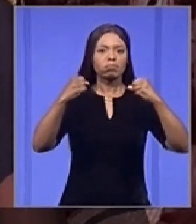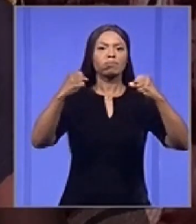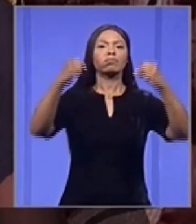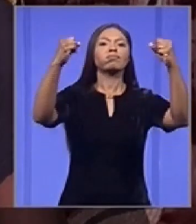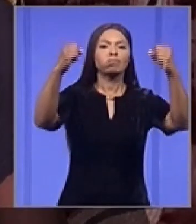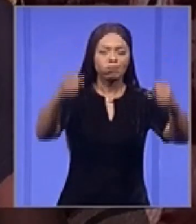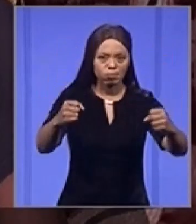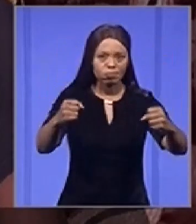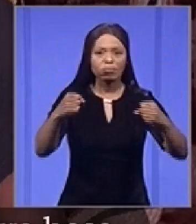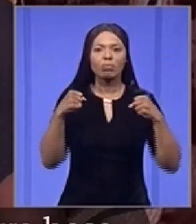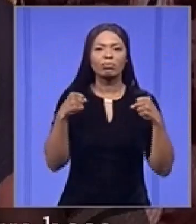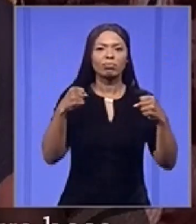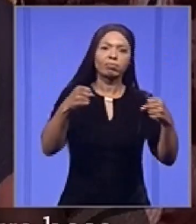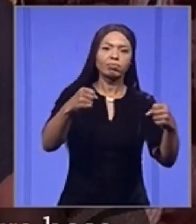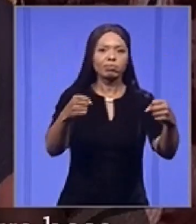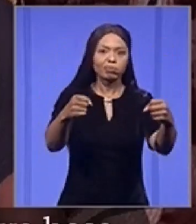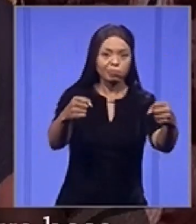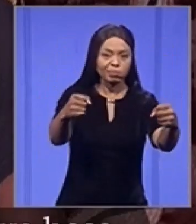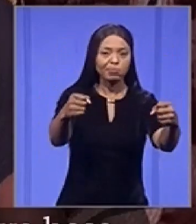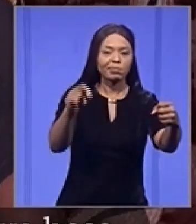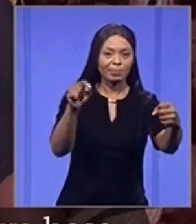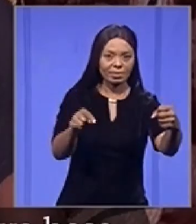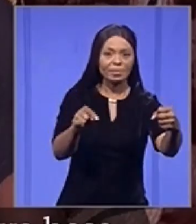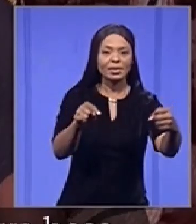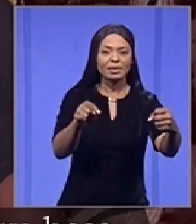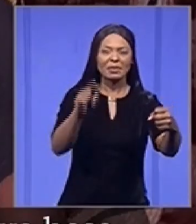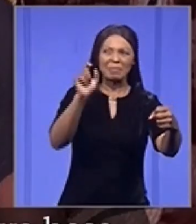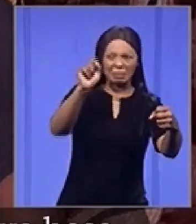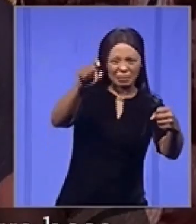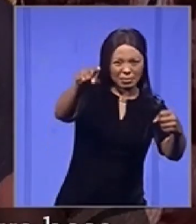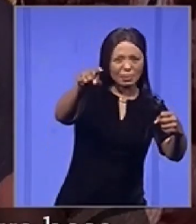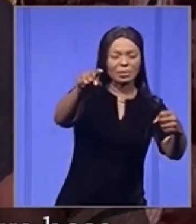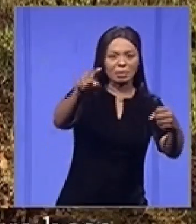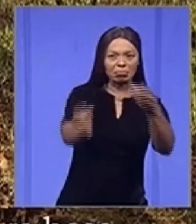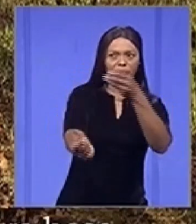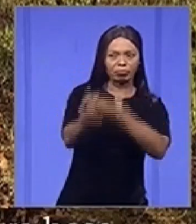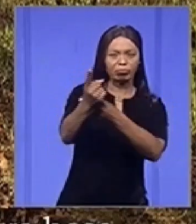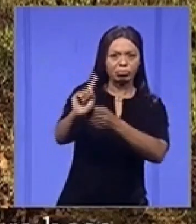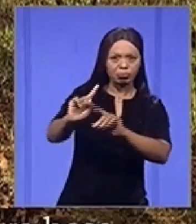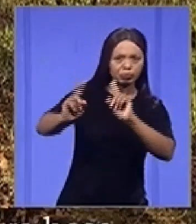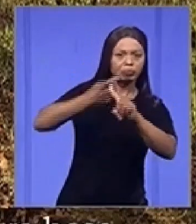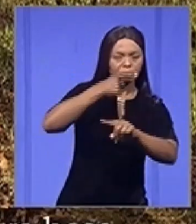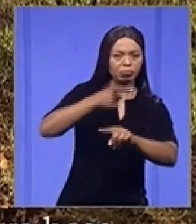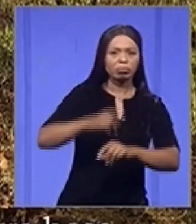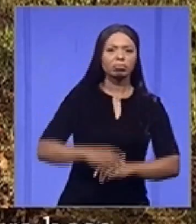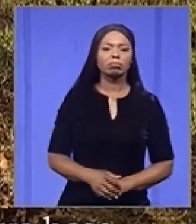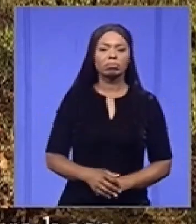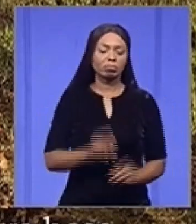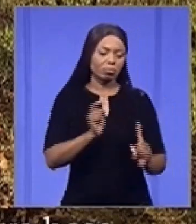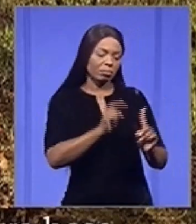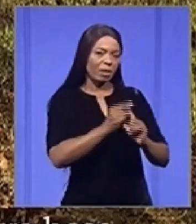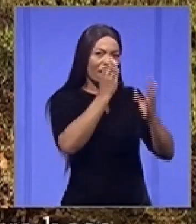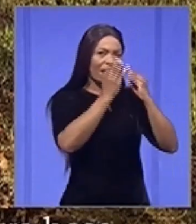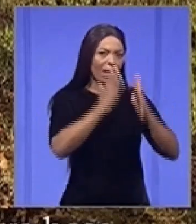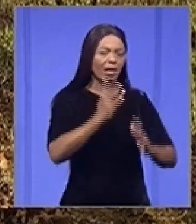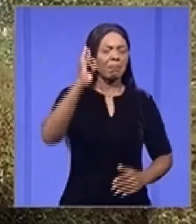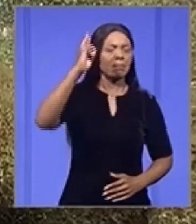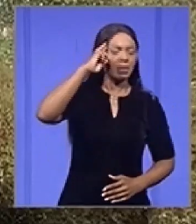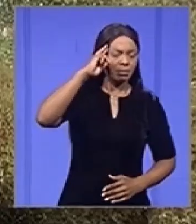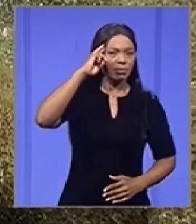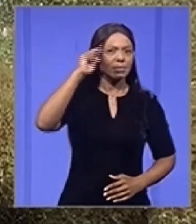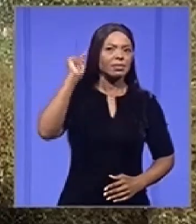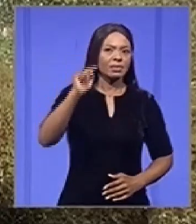sentle go pelenyana ke teng fo go iregetseng accident tete. Morutwana yo o gopola tiragalo e tshosang e